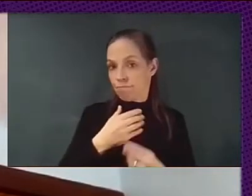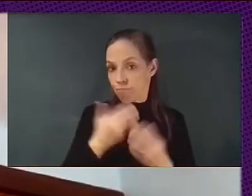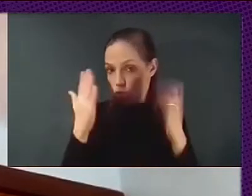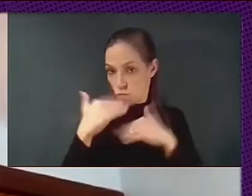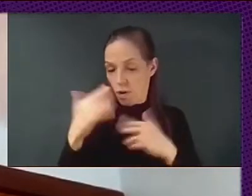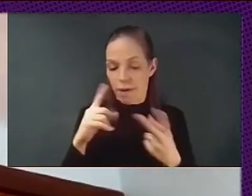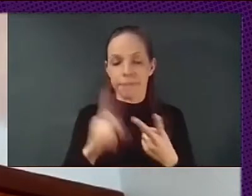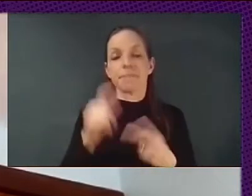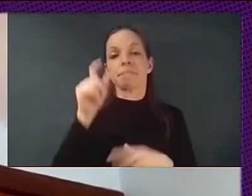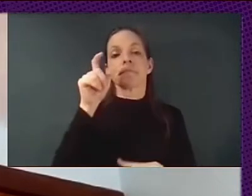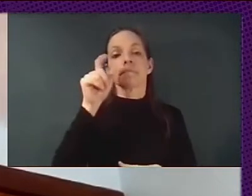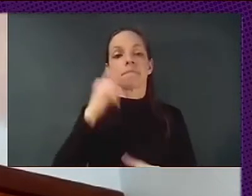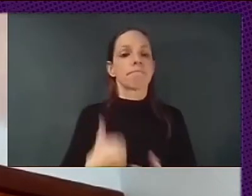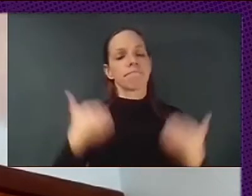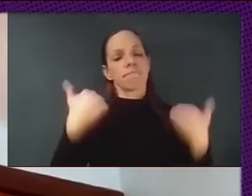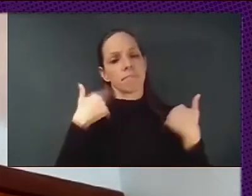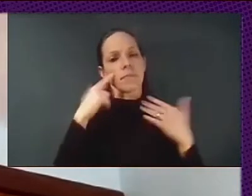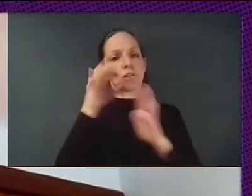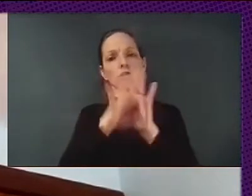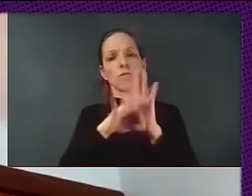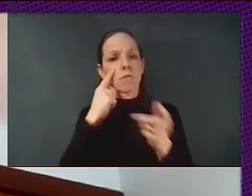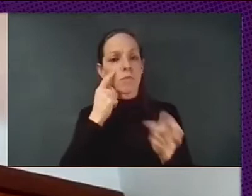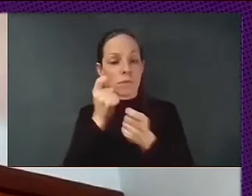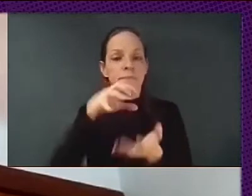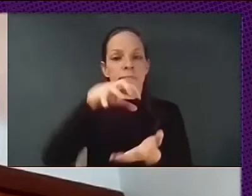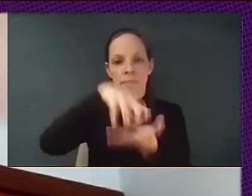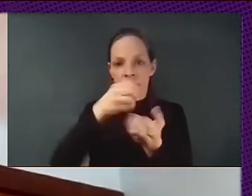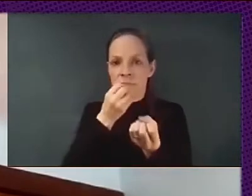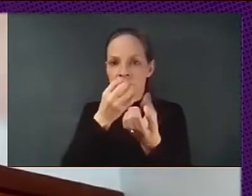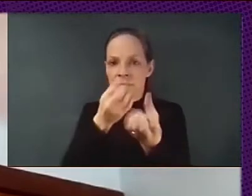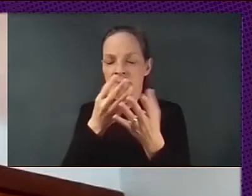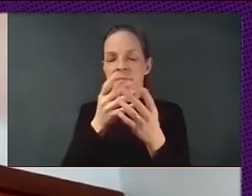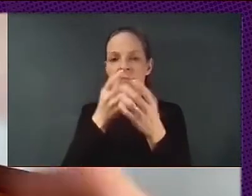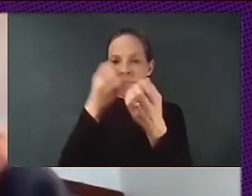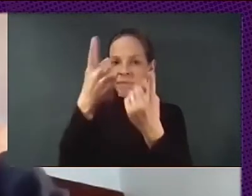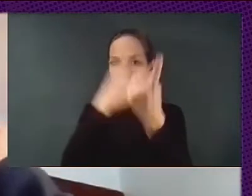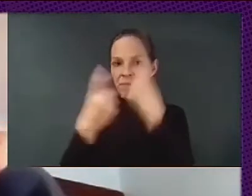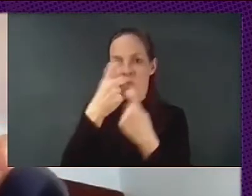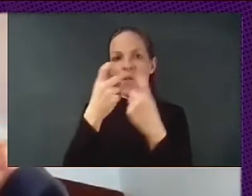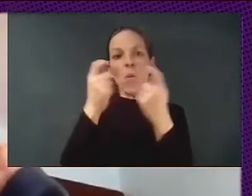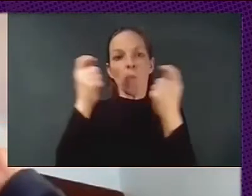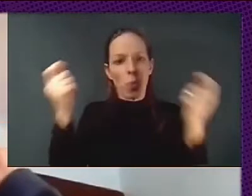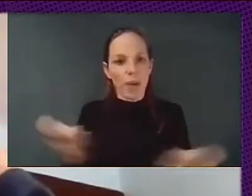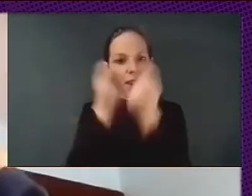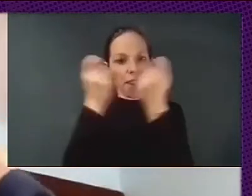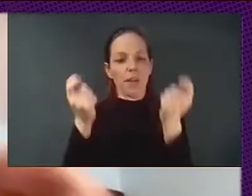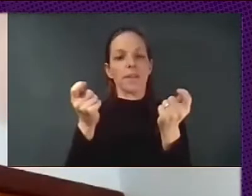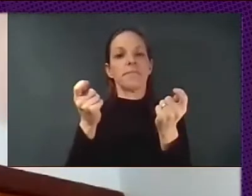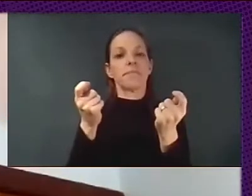information and you know, the networks on which we operate? Yes, we do need some regulation, no doubt.